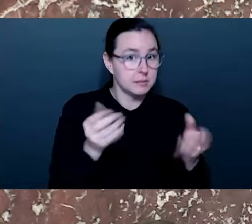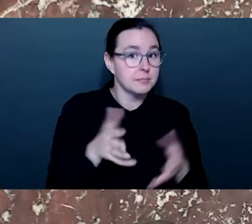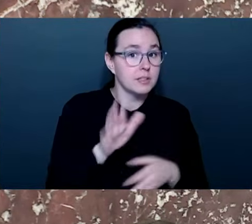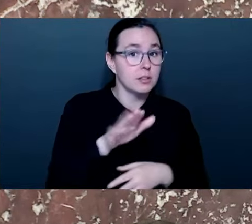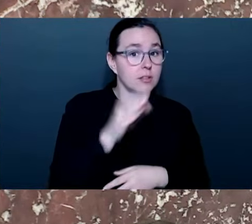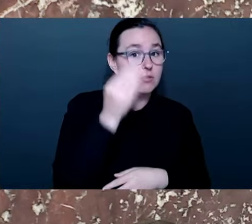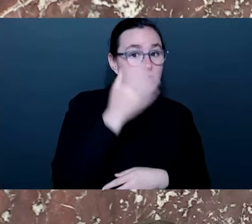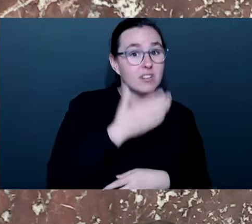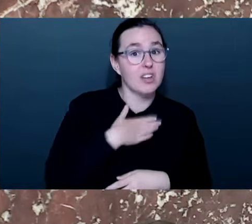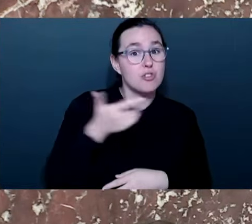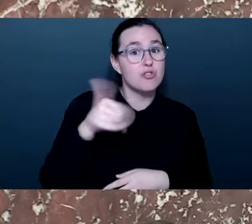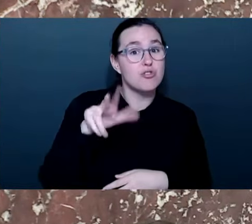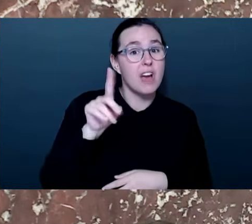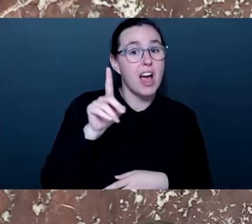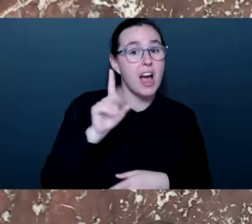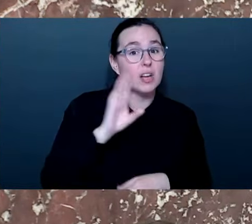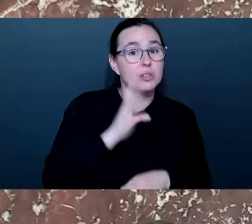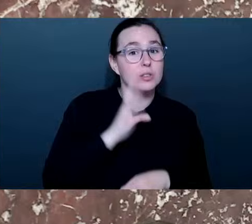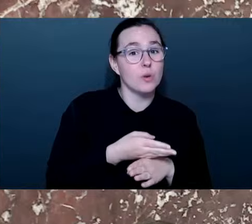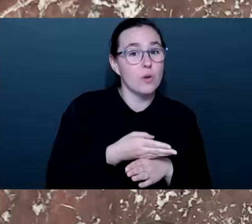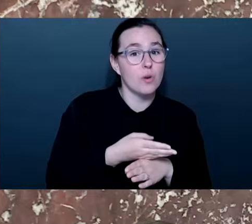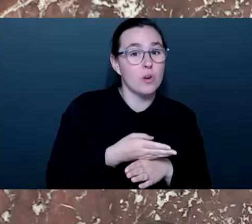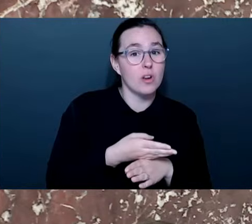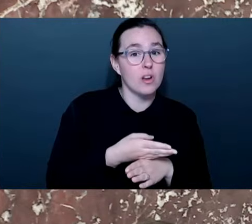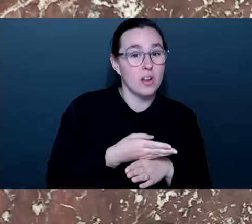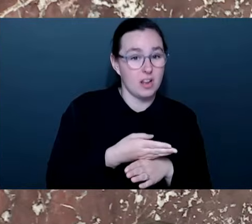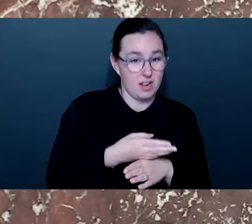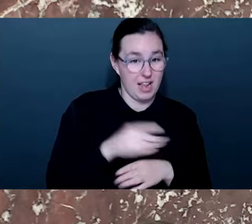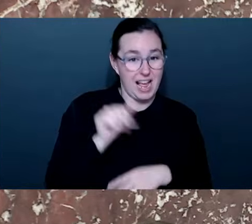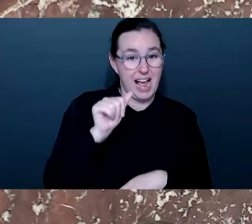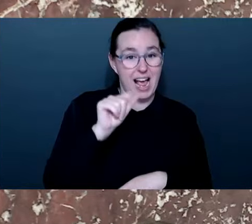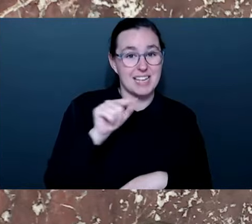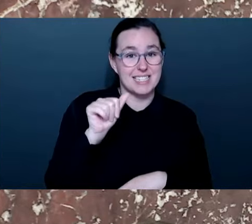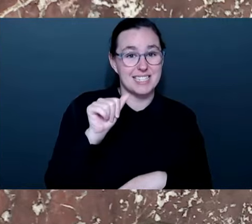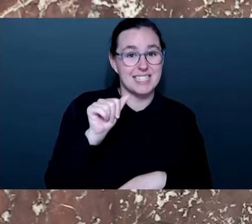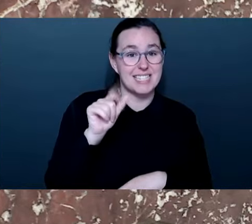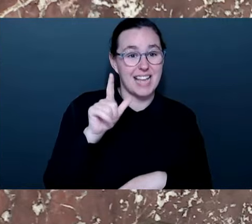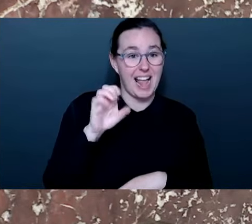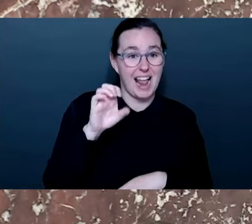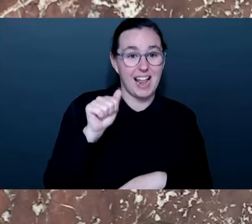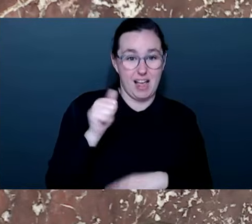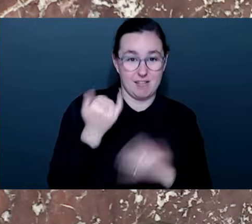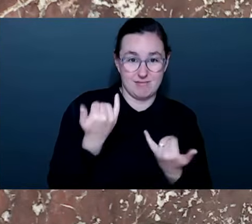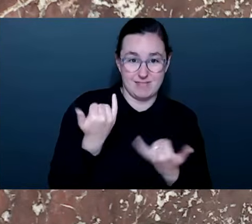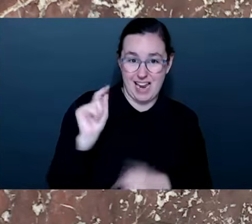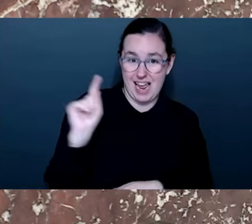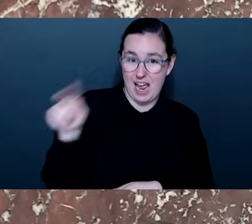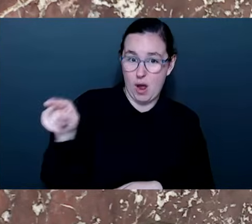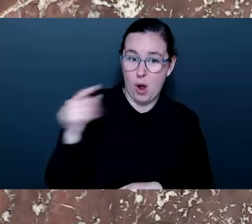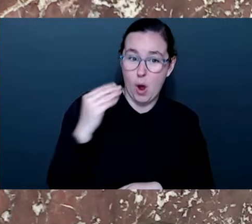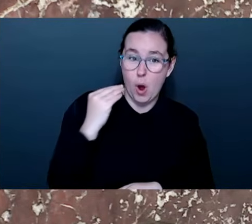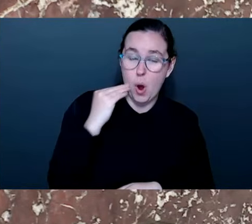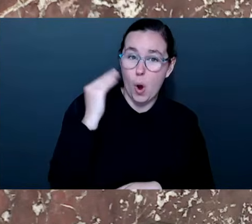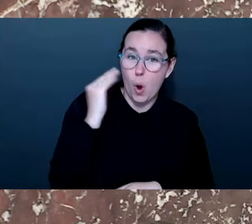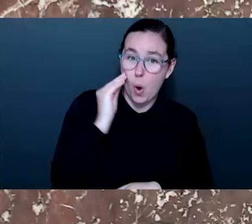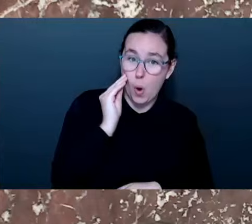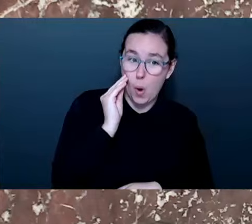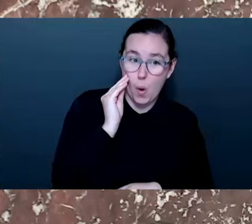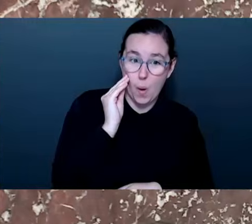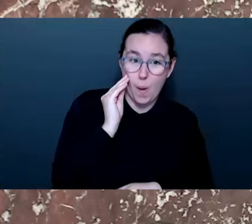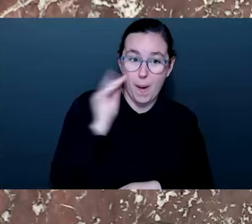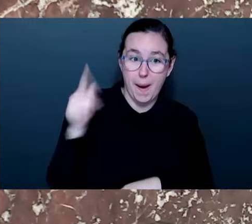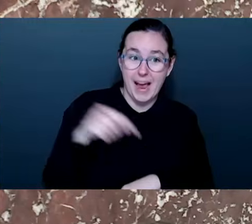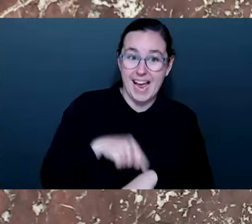Azalea sits at home. She's at our house a lot, and at 10 a.m. she will watch eagerly and announce that the speaker is arriving